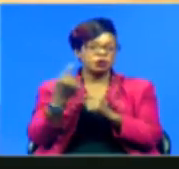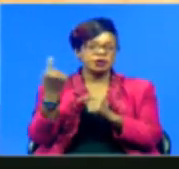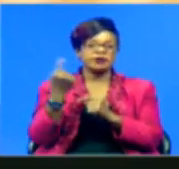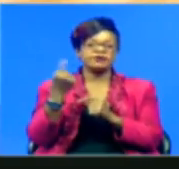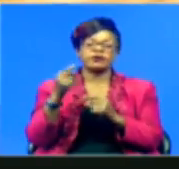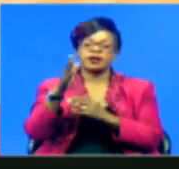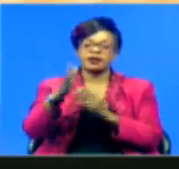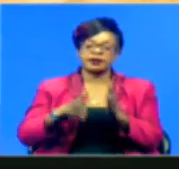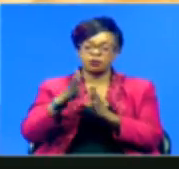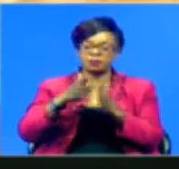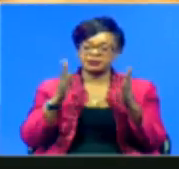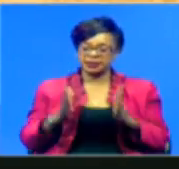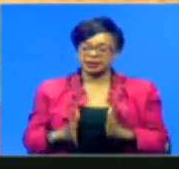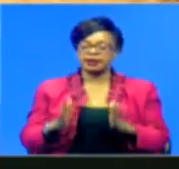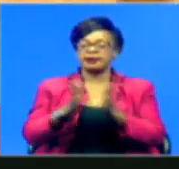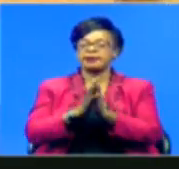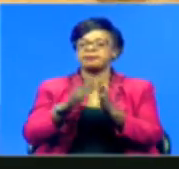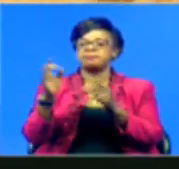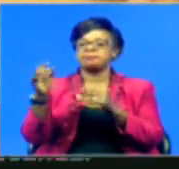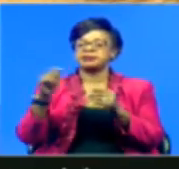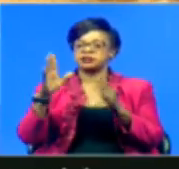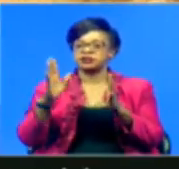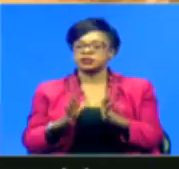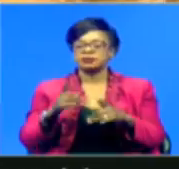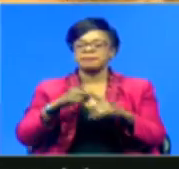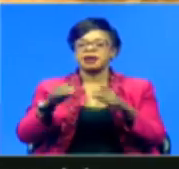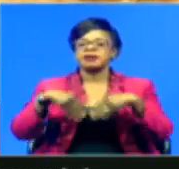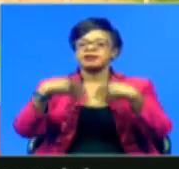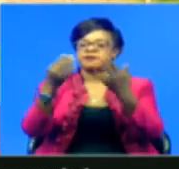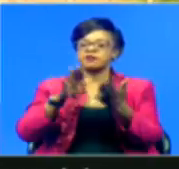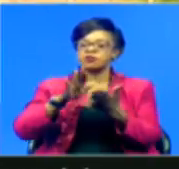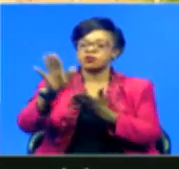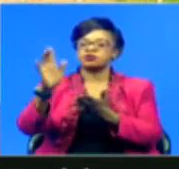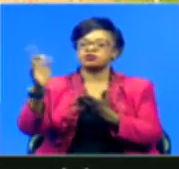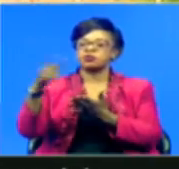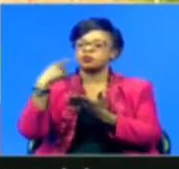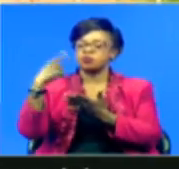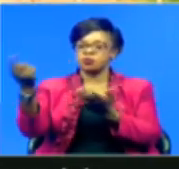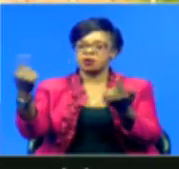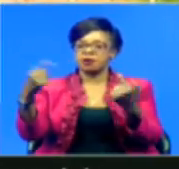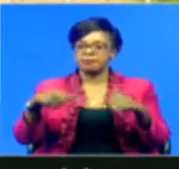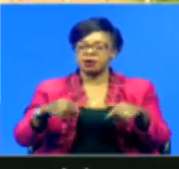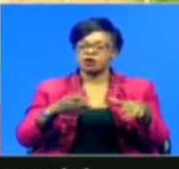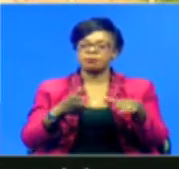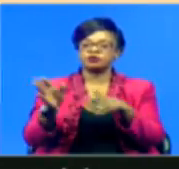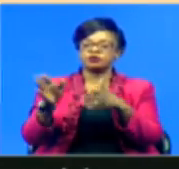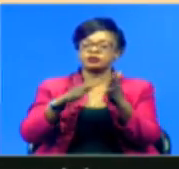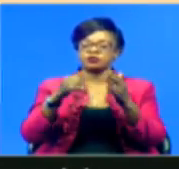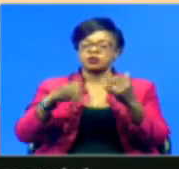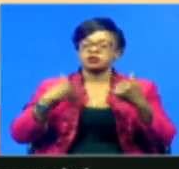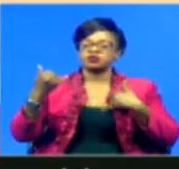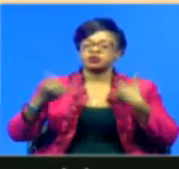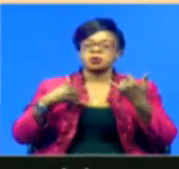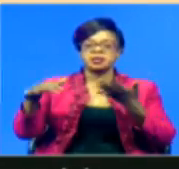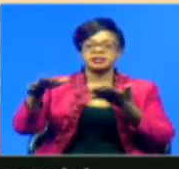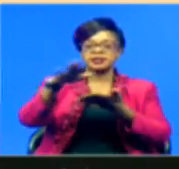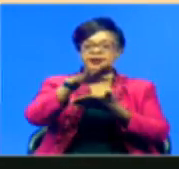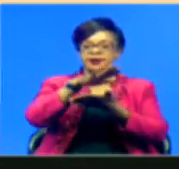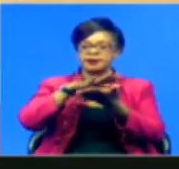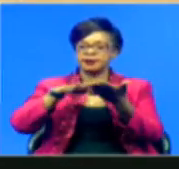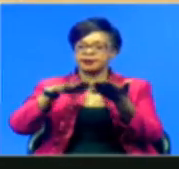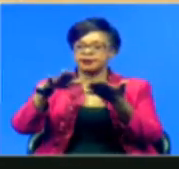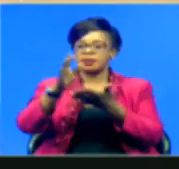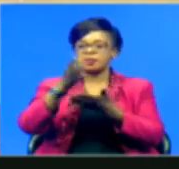and thousands of passengers, but also offers those who come here an opportunity to enjoy the scenery of Mombasa and the Indian